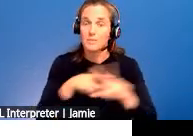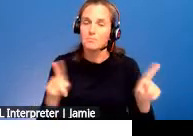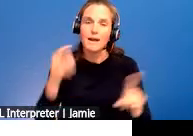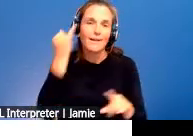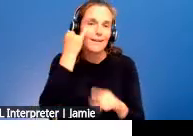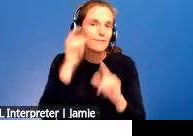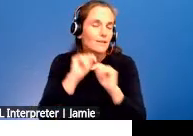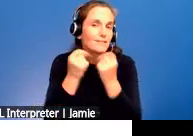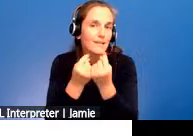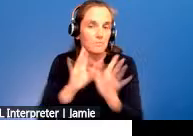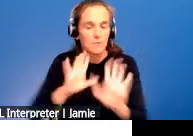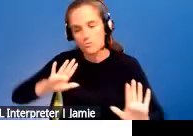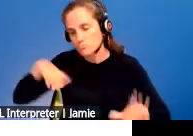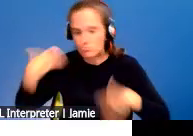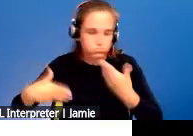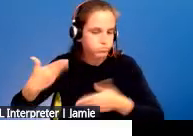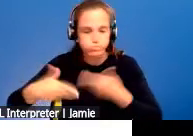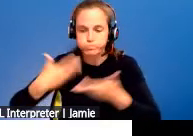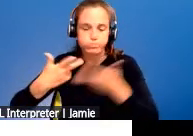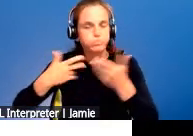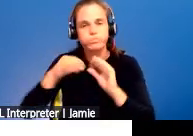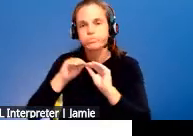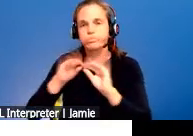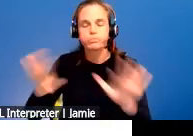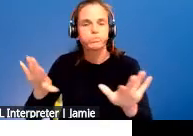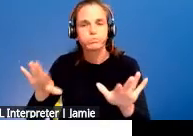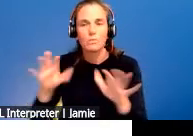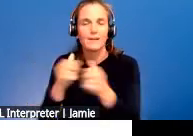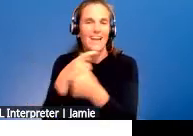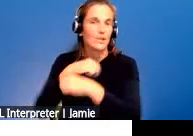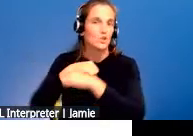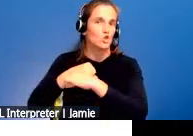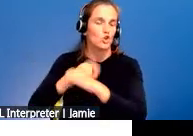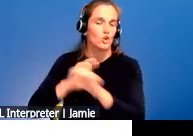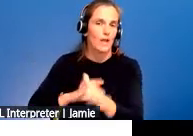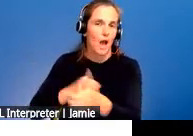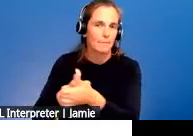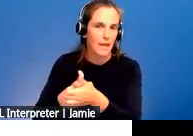really moving fast to put out a security update or